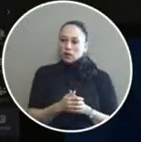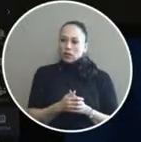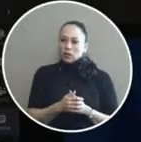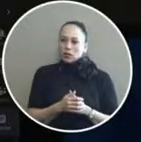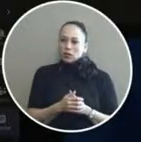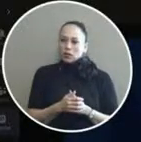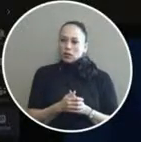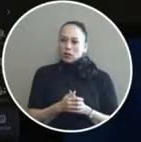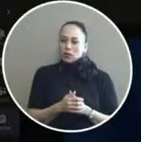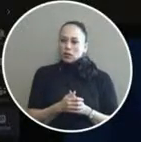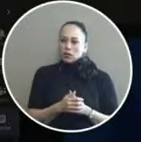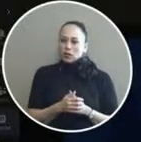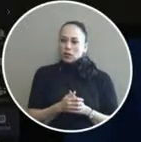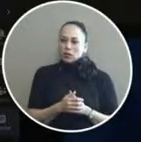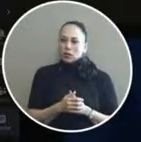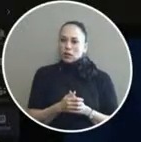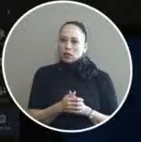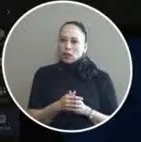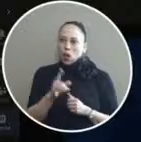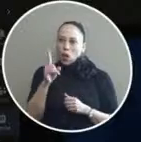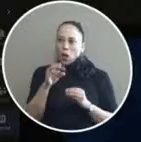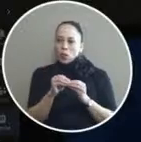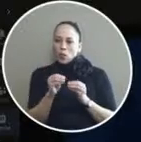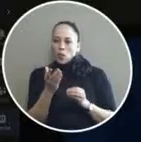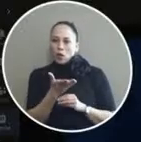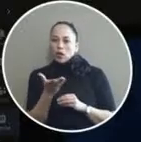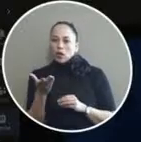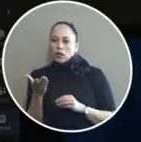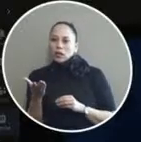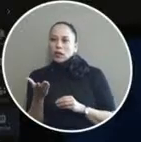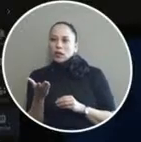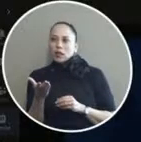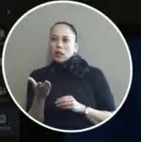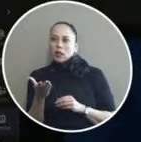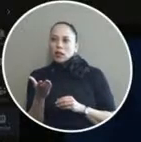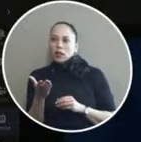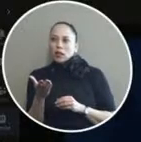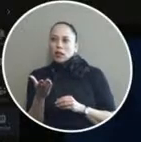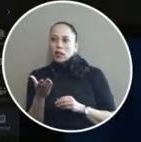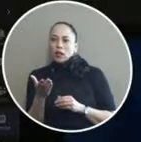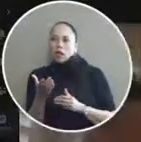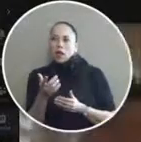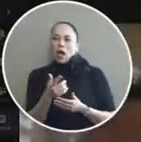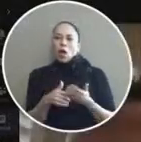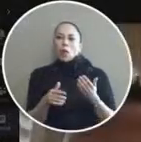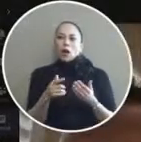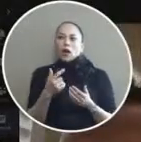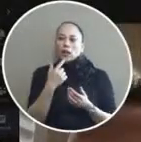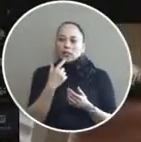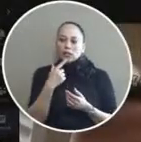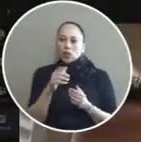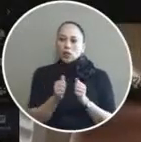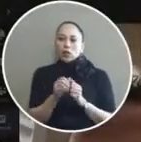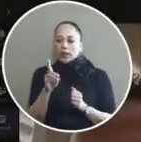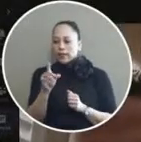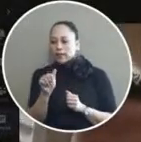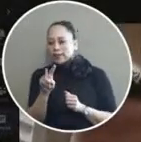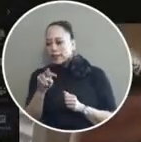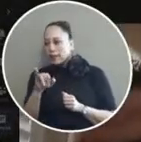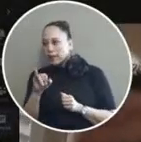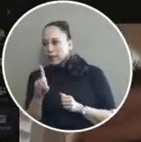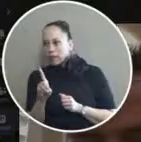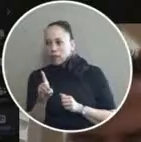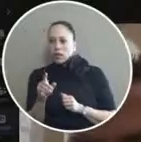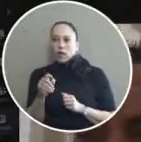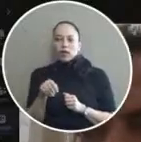anybody asks questions, let me just add one more thing, Mayor. I want to compliment David Coronado, and he gave